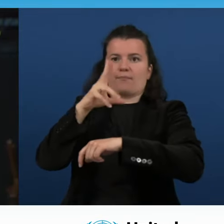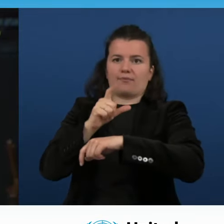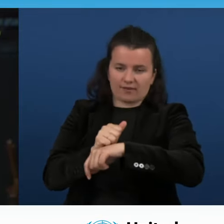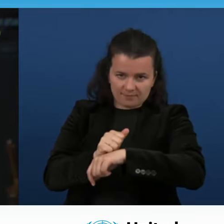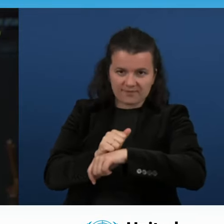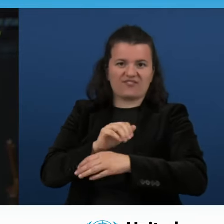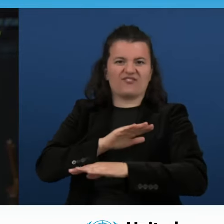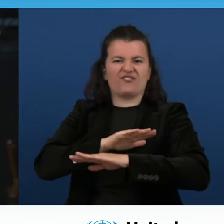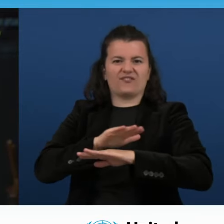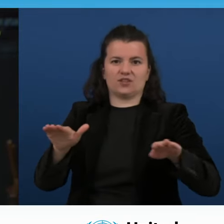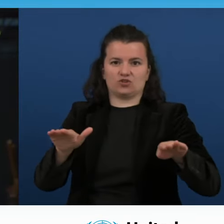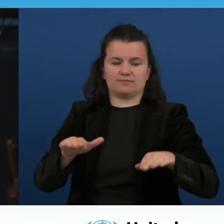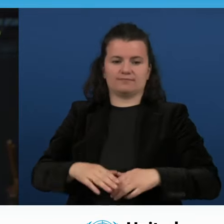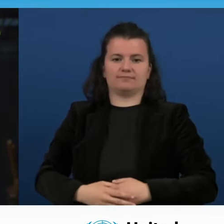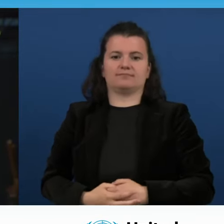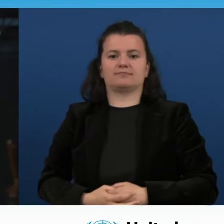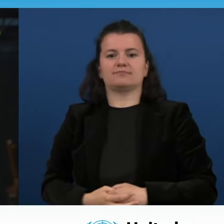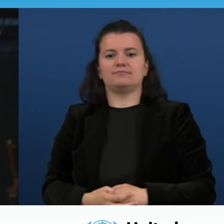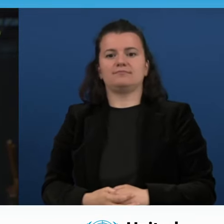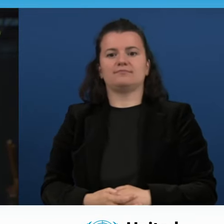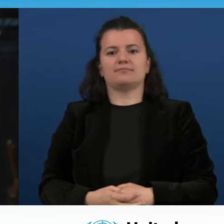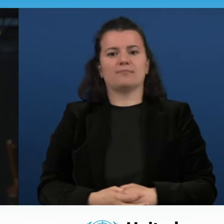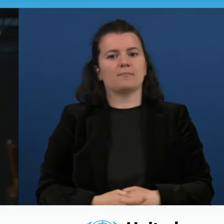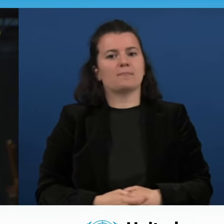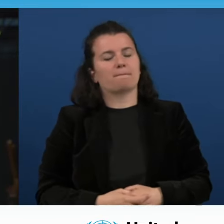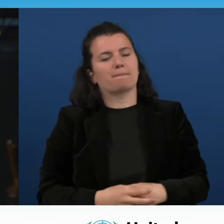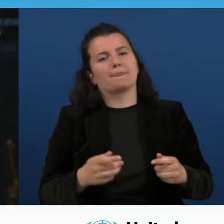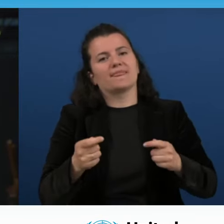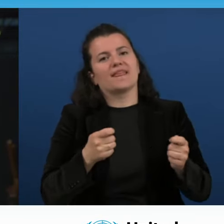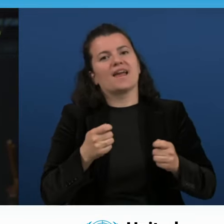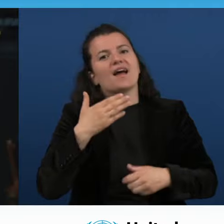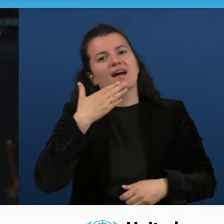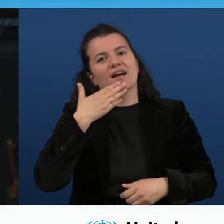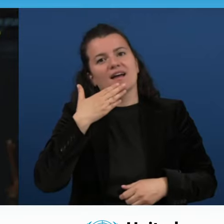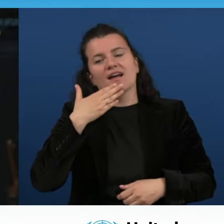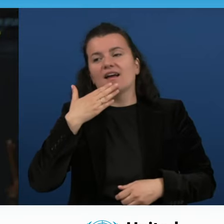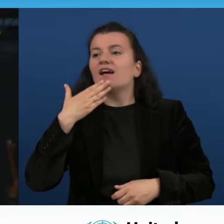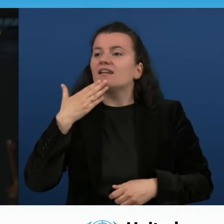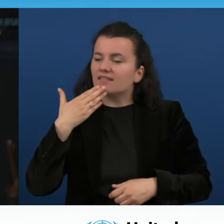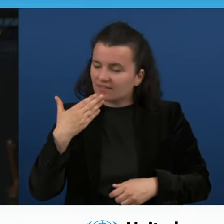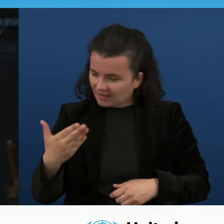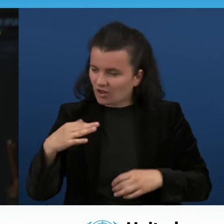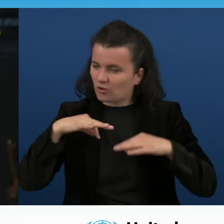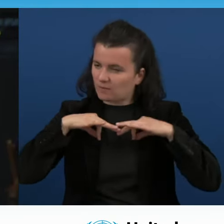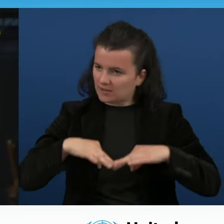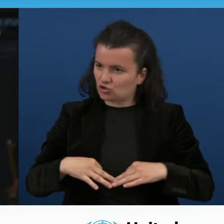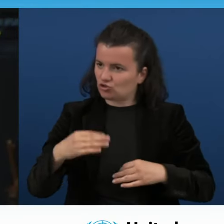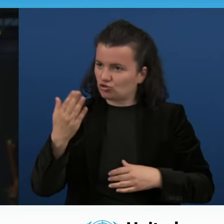Thank you, Her Excellency, for your insights. And now